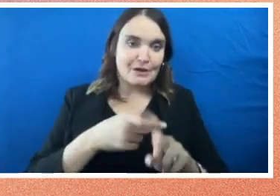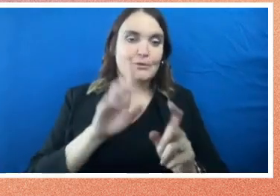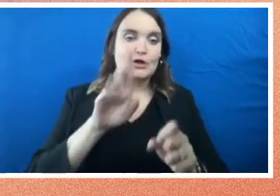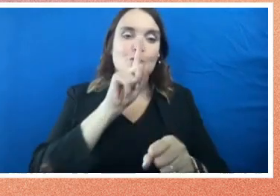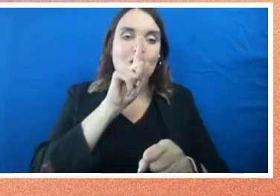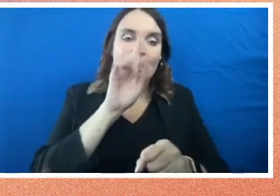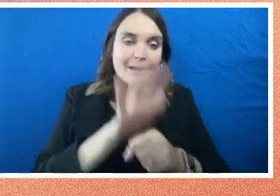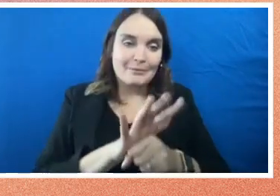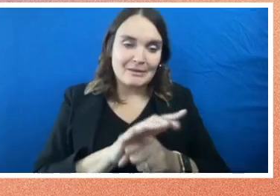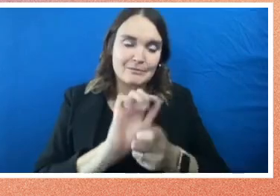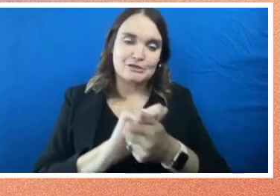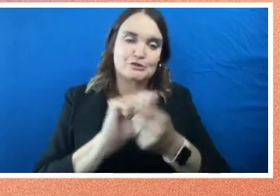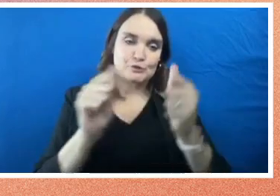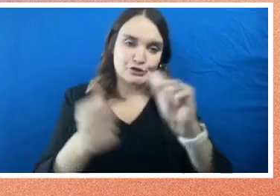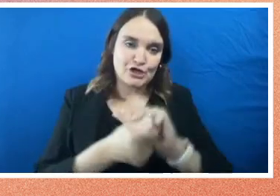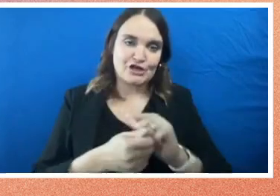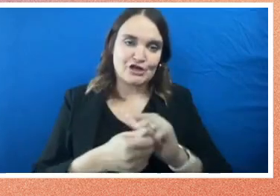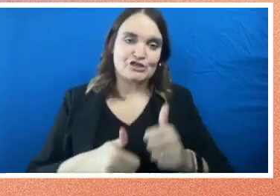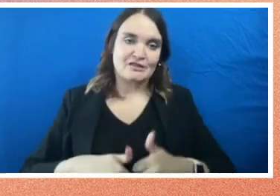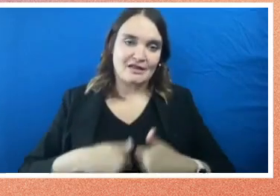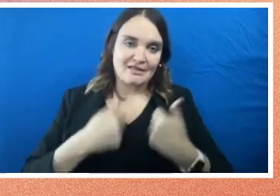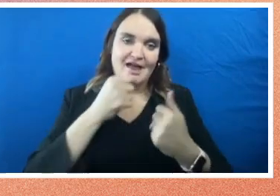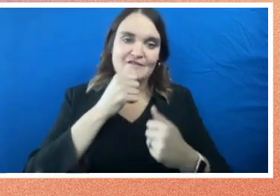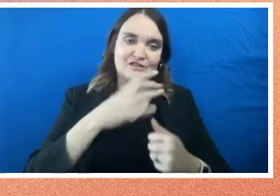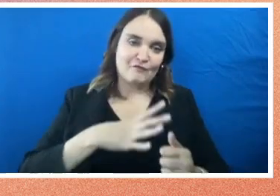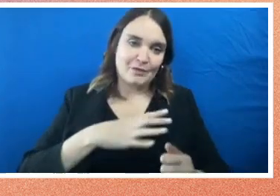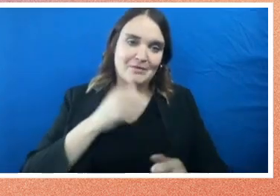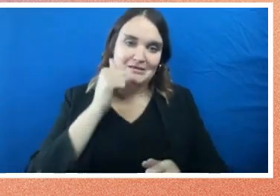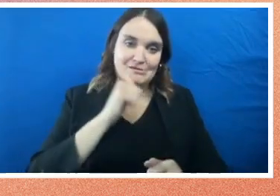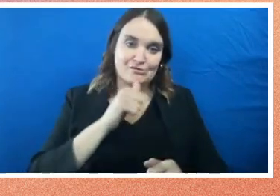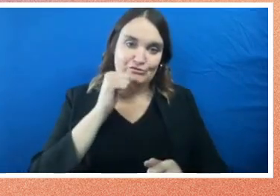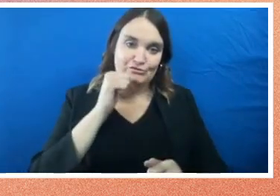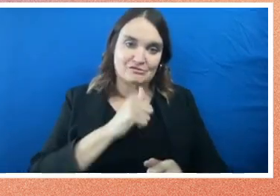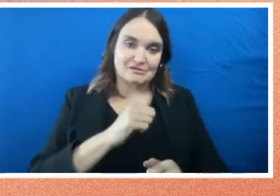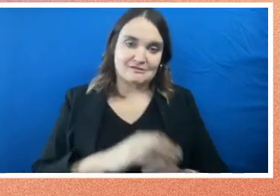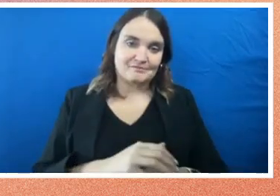the lives of women and girls.